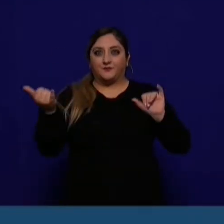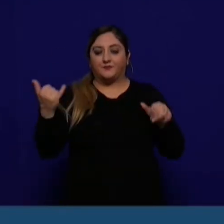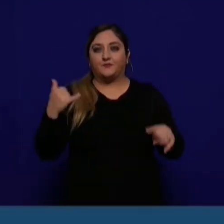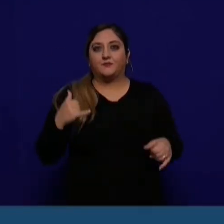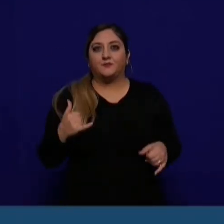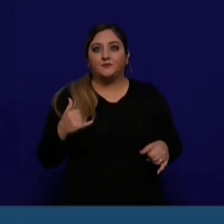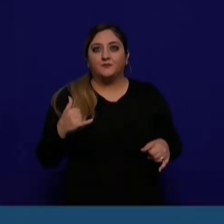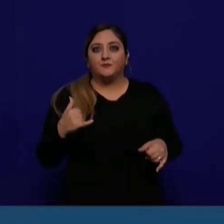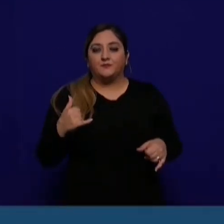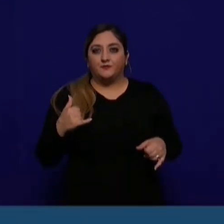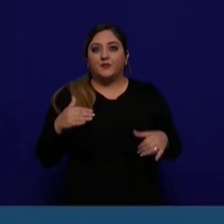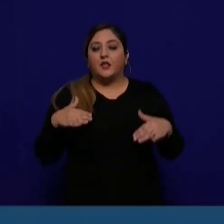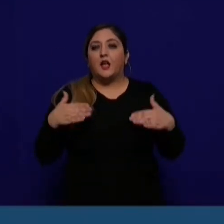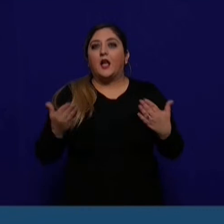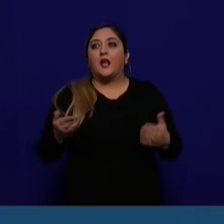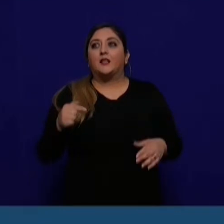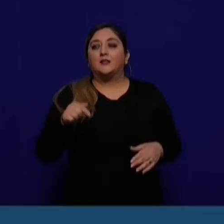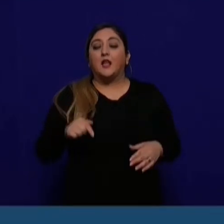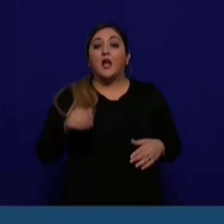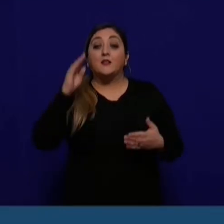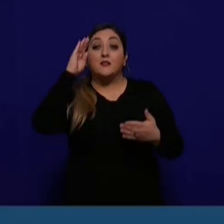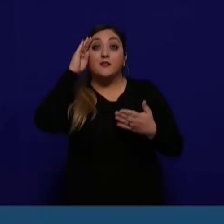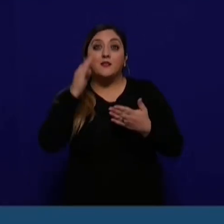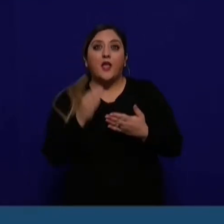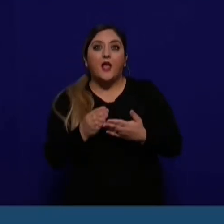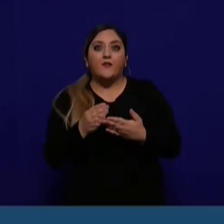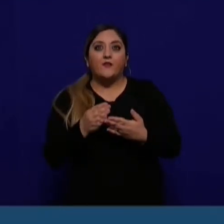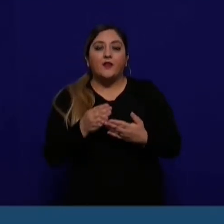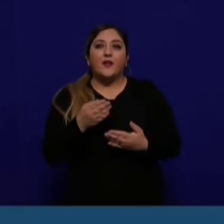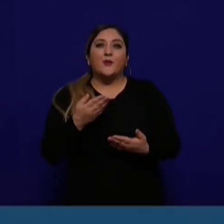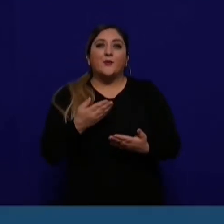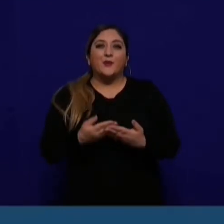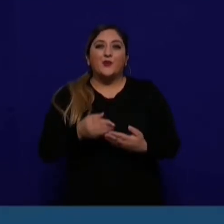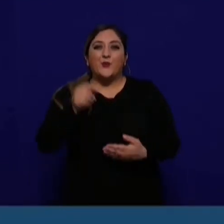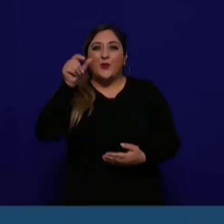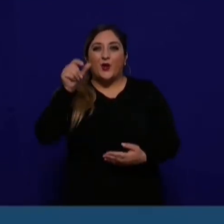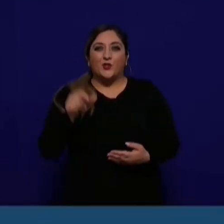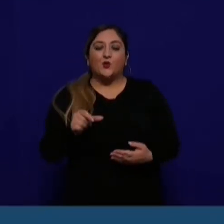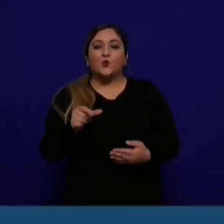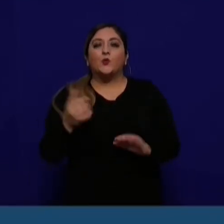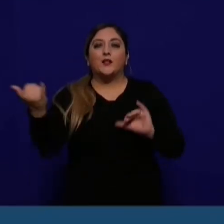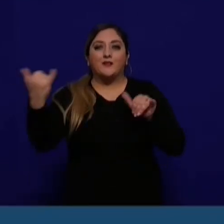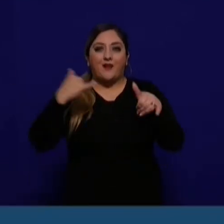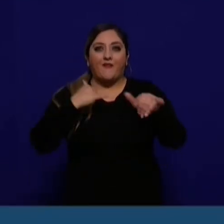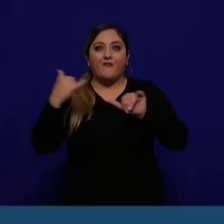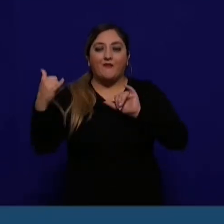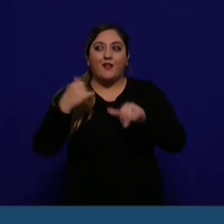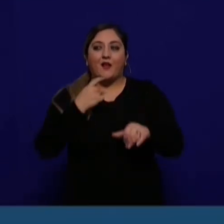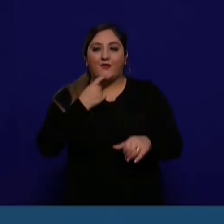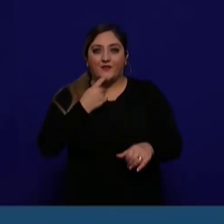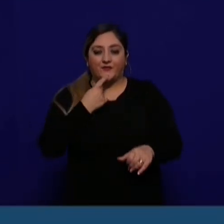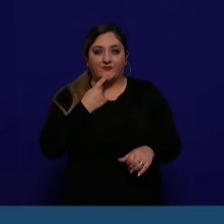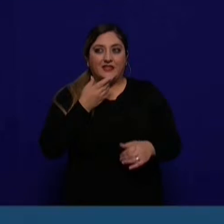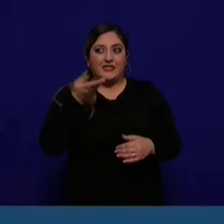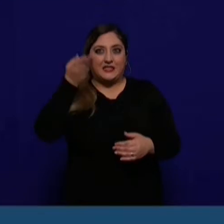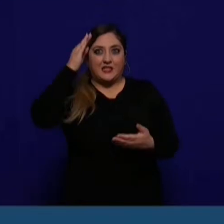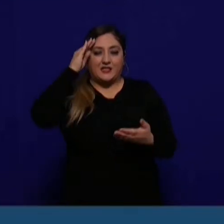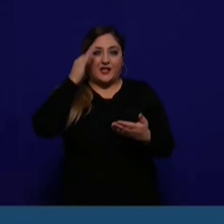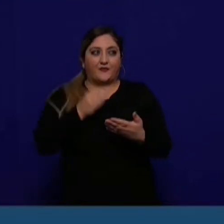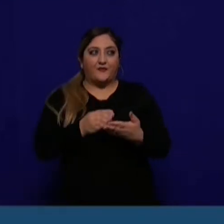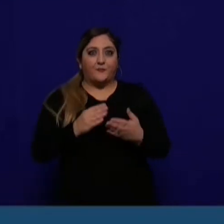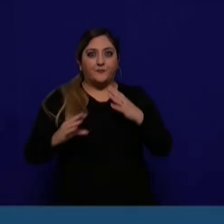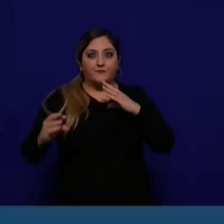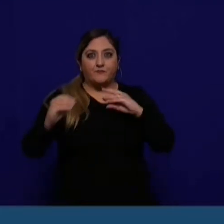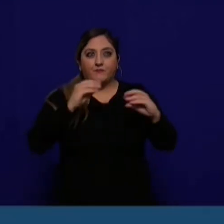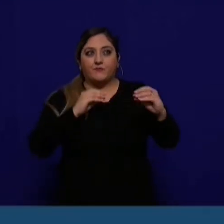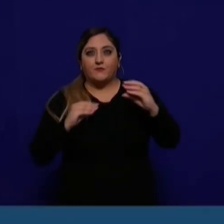hemmhekk inti tkun qed ikollok mod iktar sigur kif tista' persuna jitravelja minn pajjiż għal ieħor. Dan għaddejn